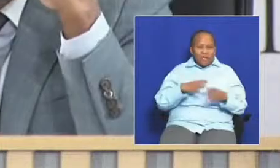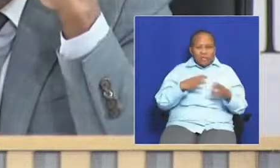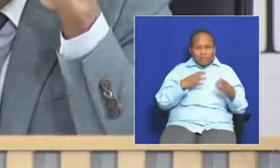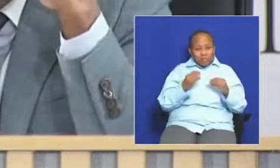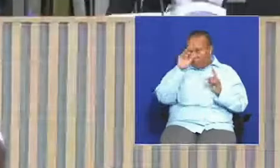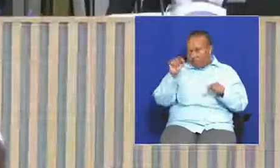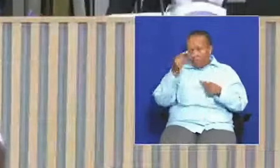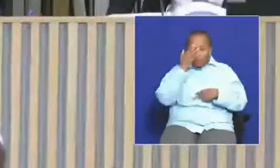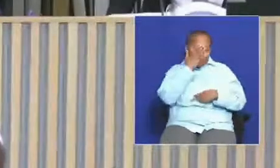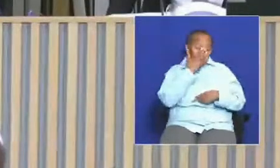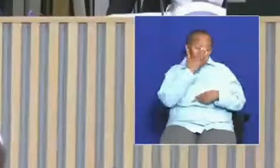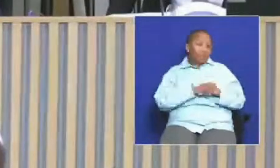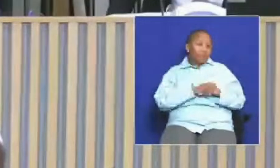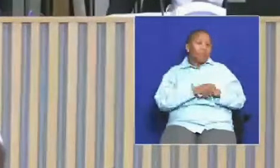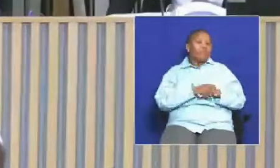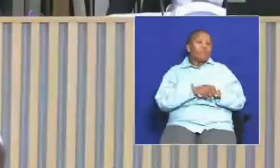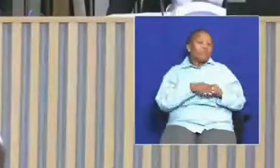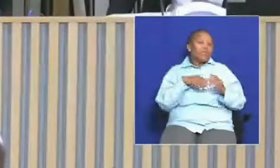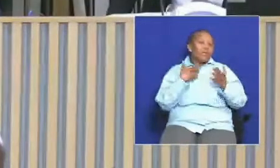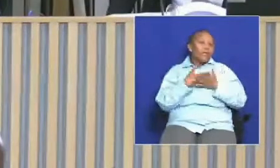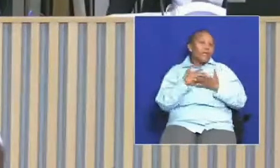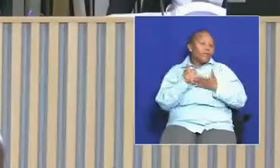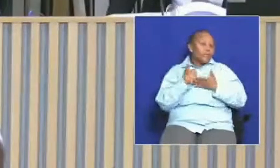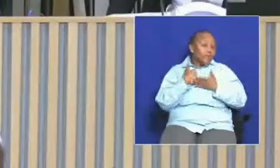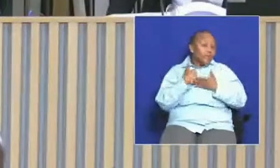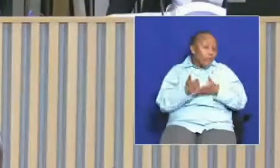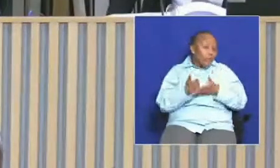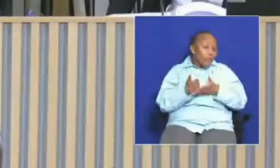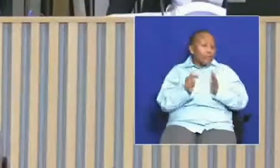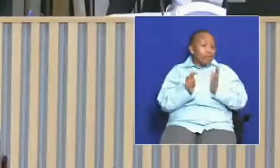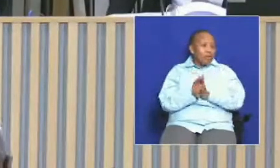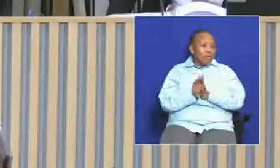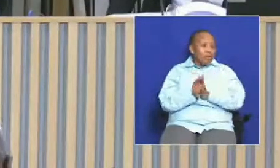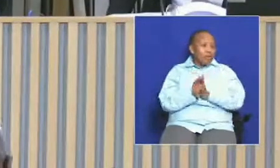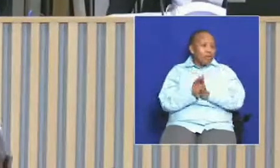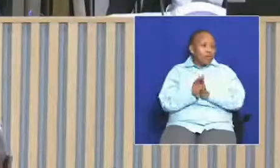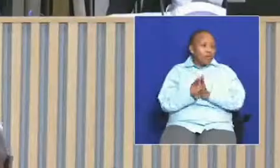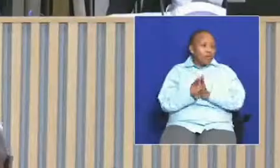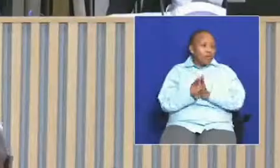Chairperson, maybe I can just be assisted by my learner, because maybe if you look at